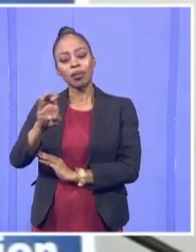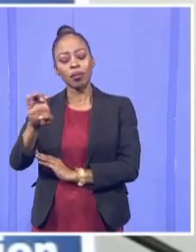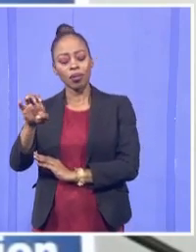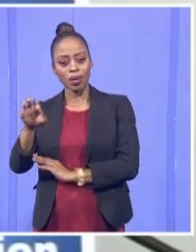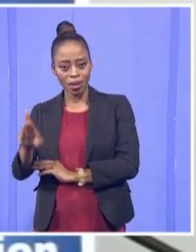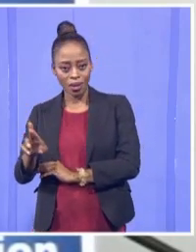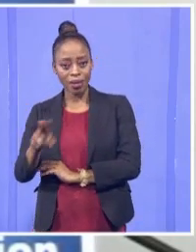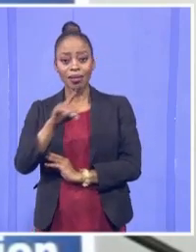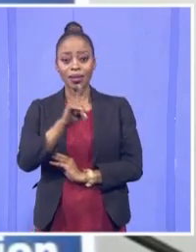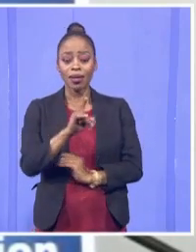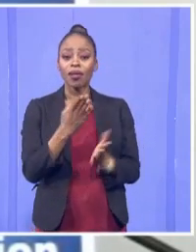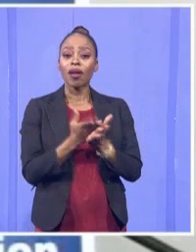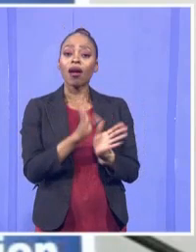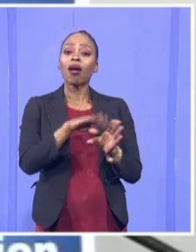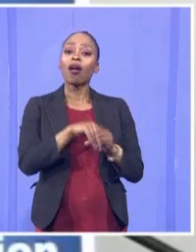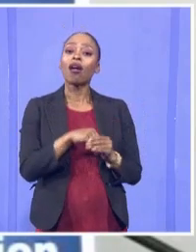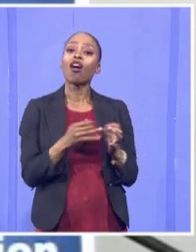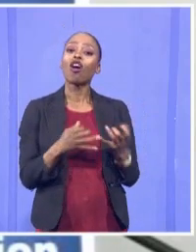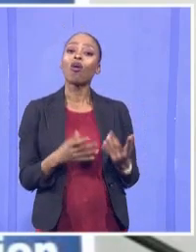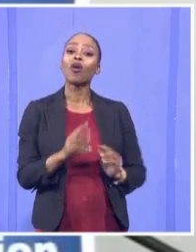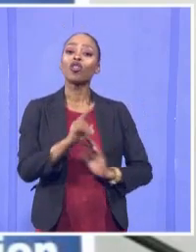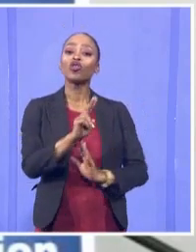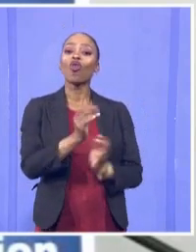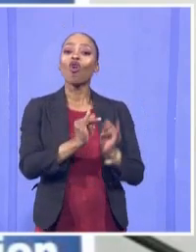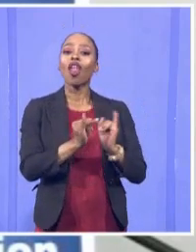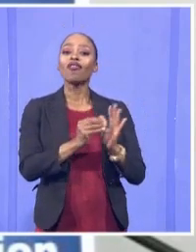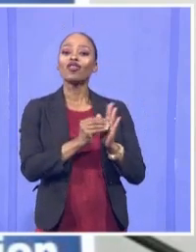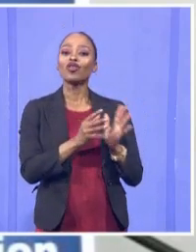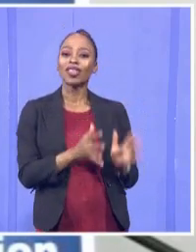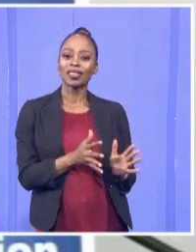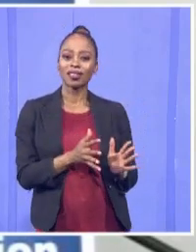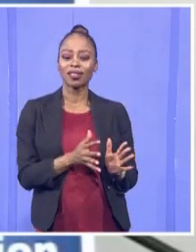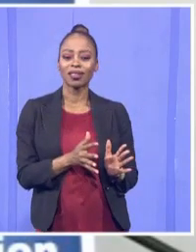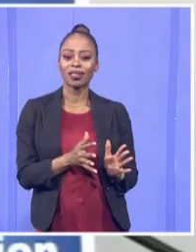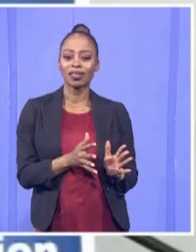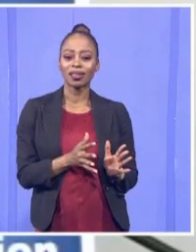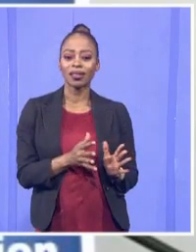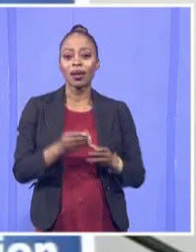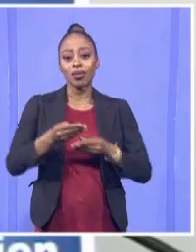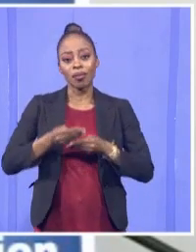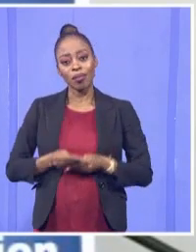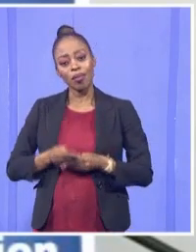They've got the capacity to accommodate 211 learners. They've received